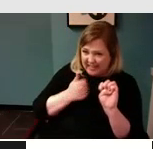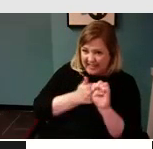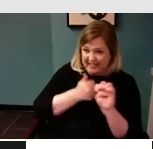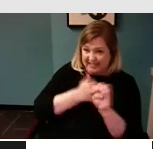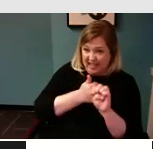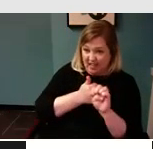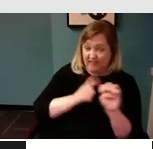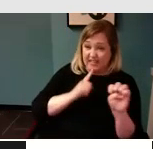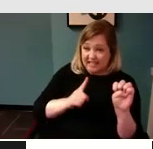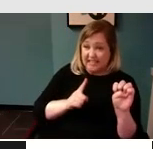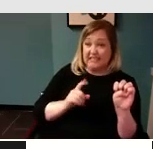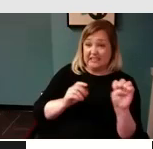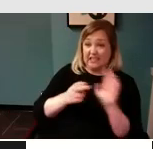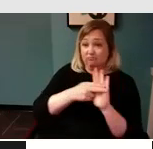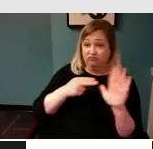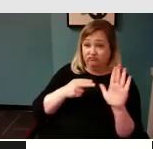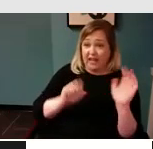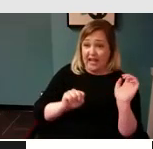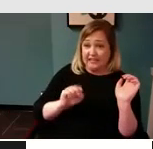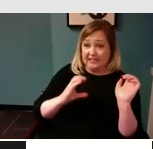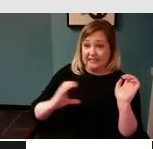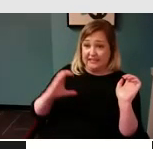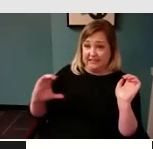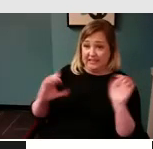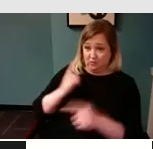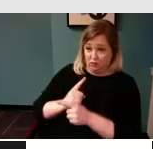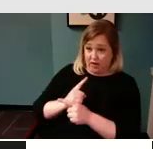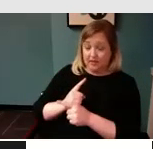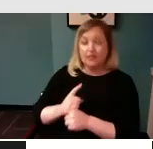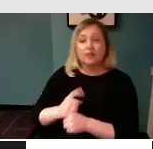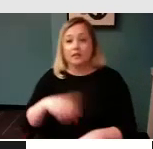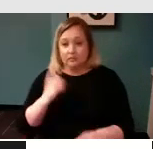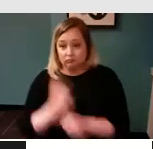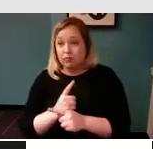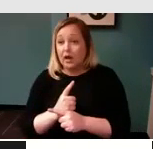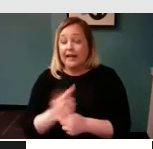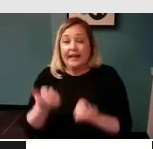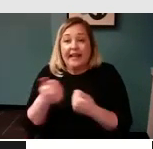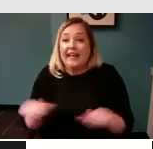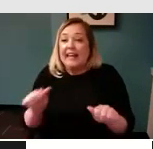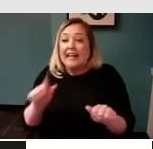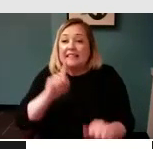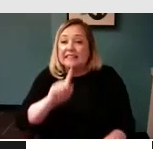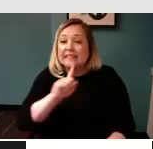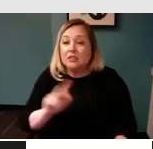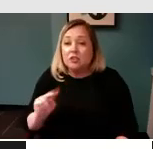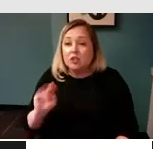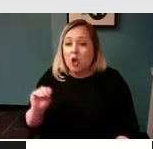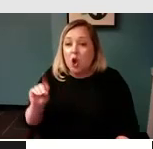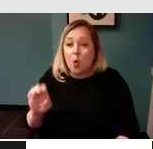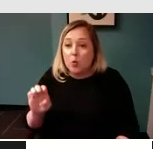doesn't have a loop, right? Because it's yes, yes, all single nodes that are not part of an SCC,